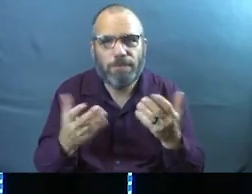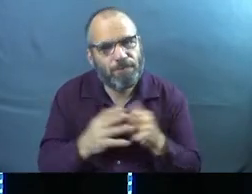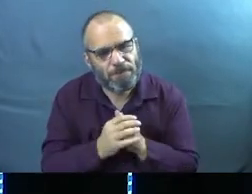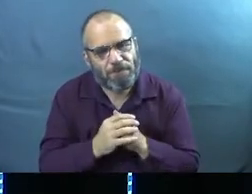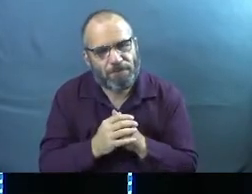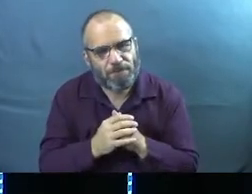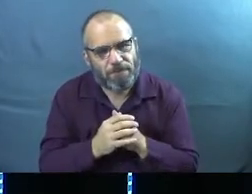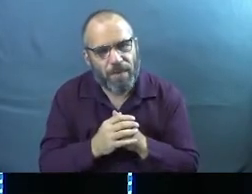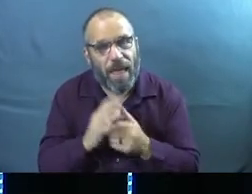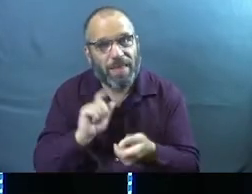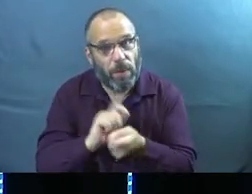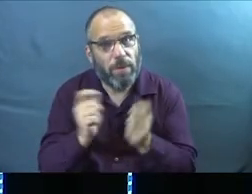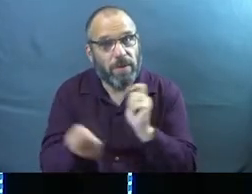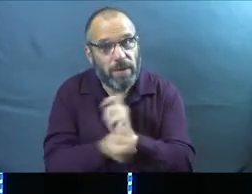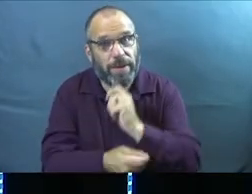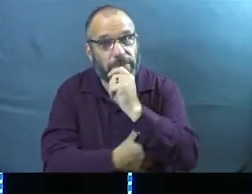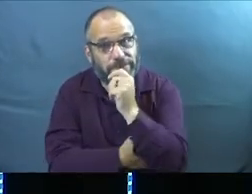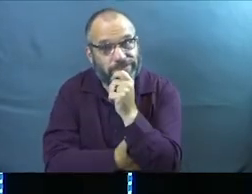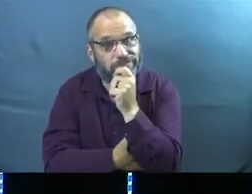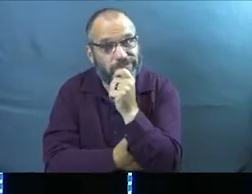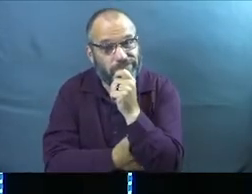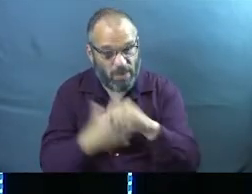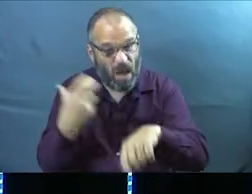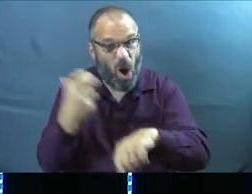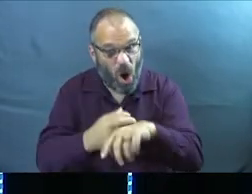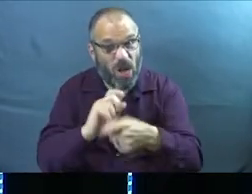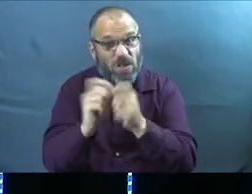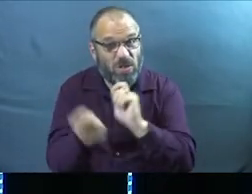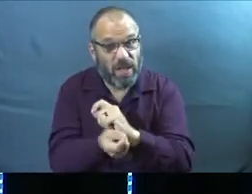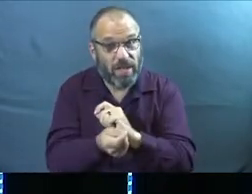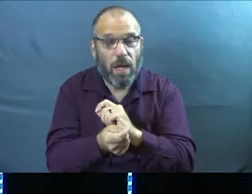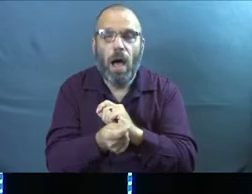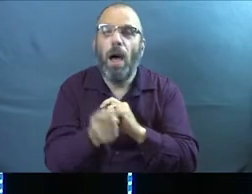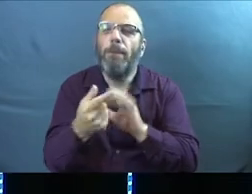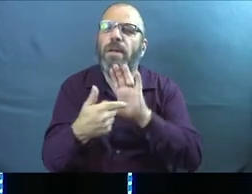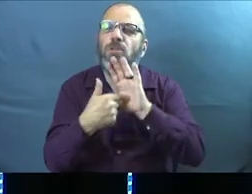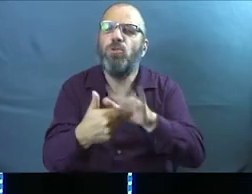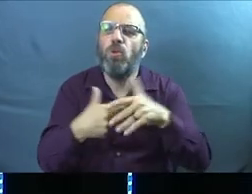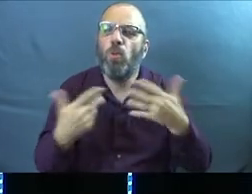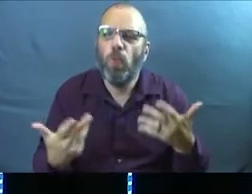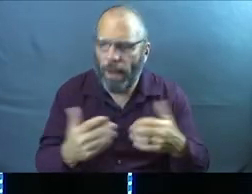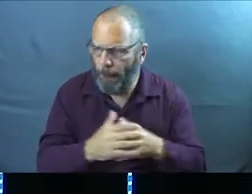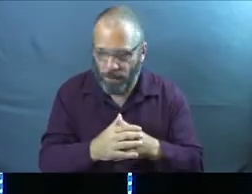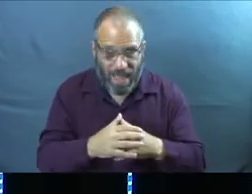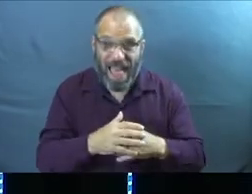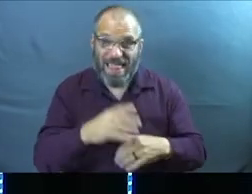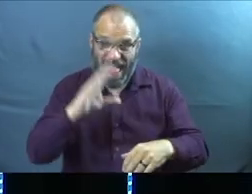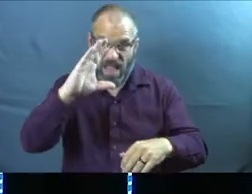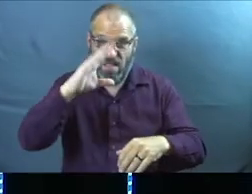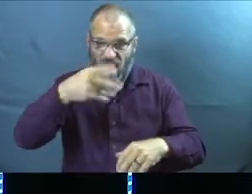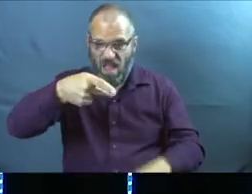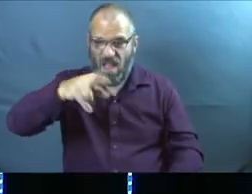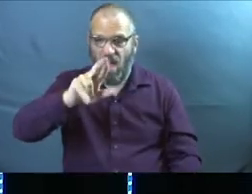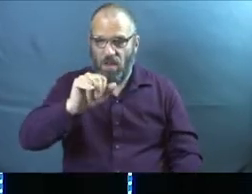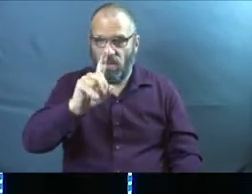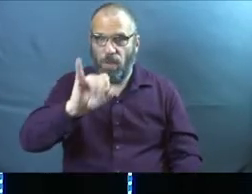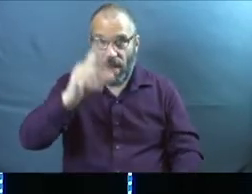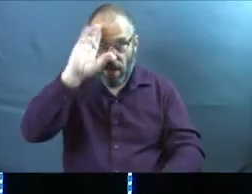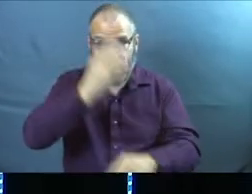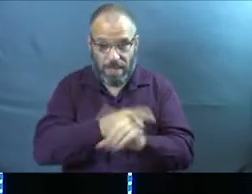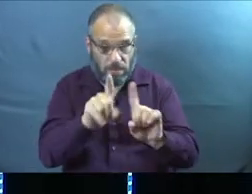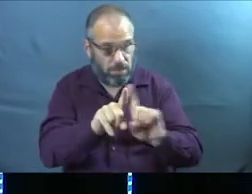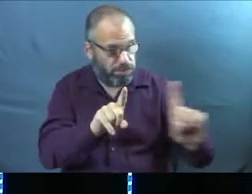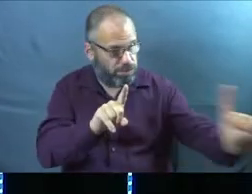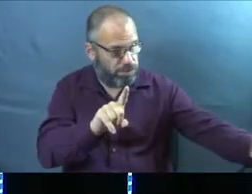Right, like that'd be a twist, and that'd be a tough twist. But what it illustrates is the fact that the prodigal had the power to